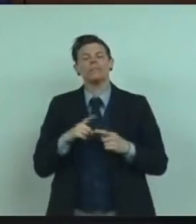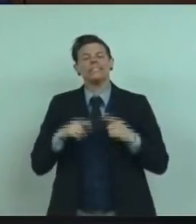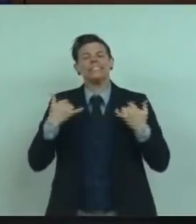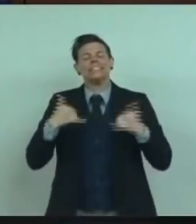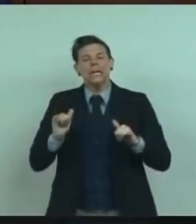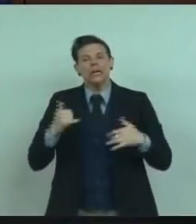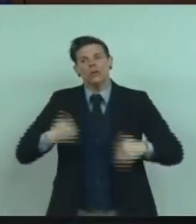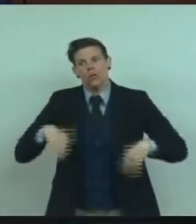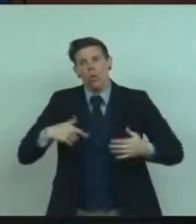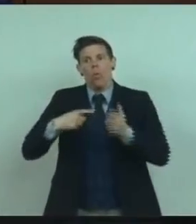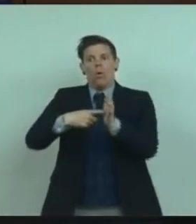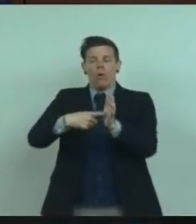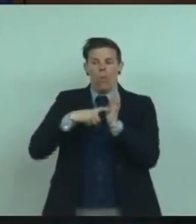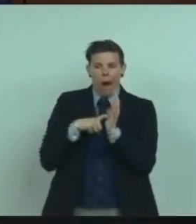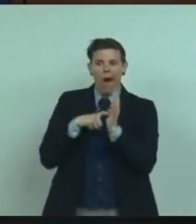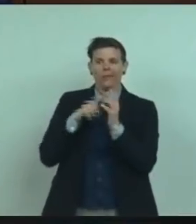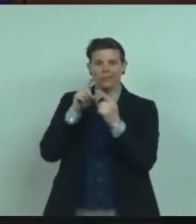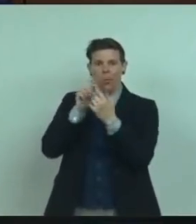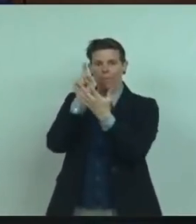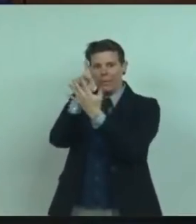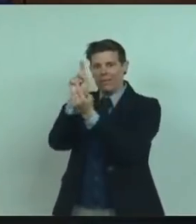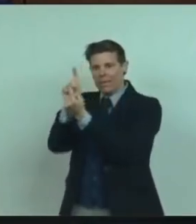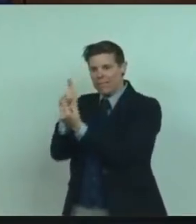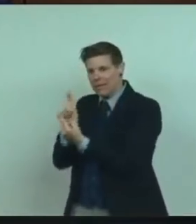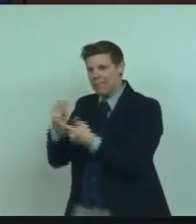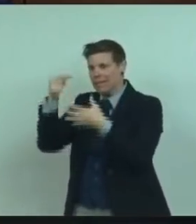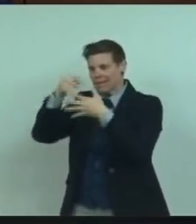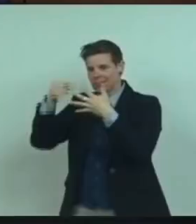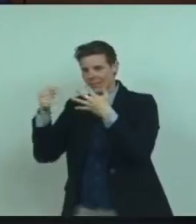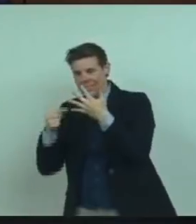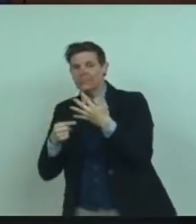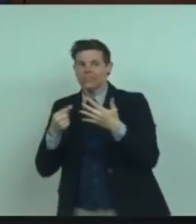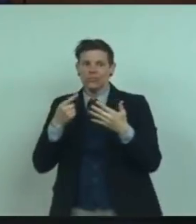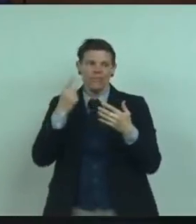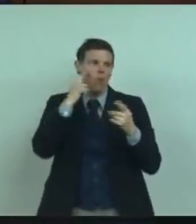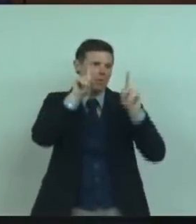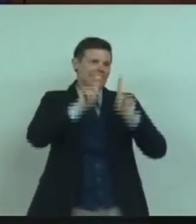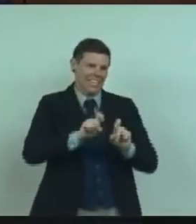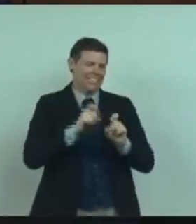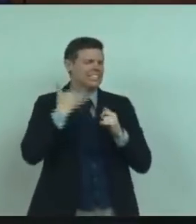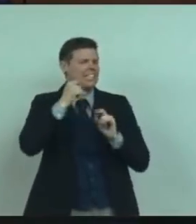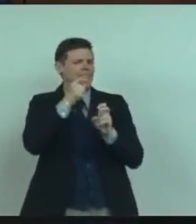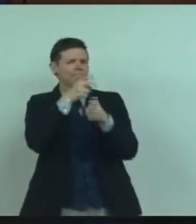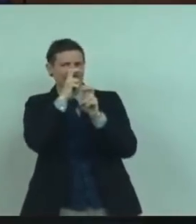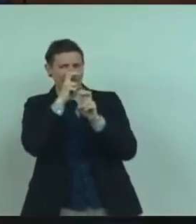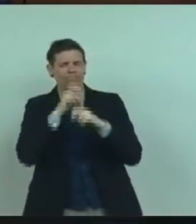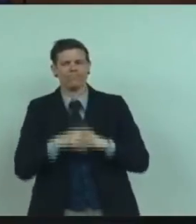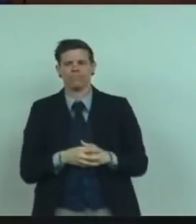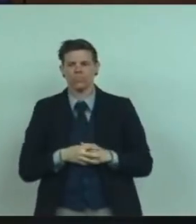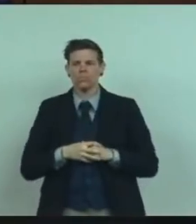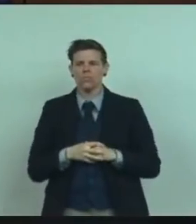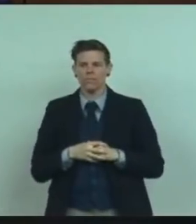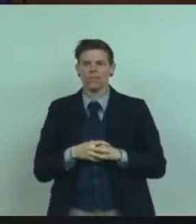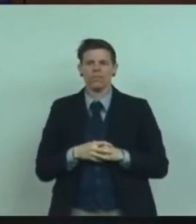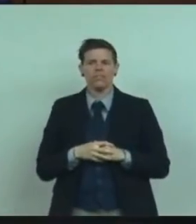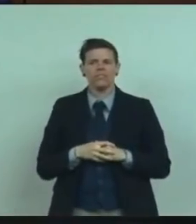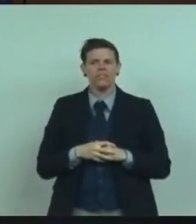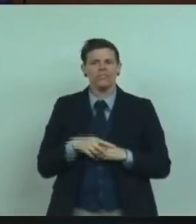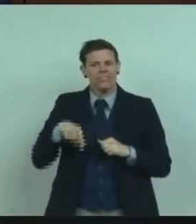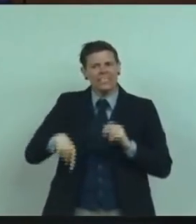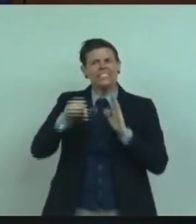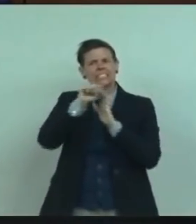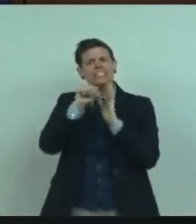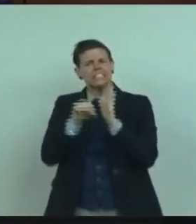kind of surveillance work that you ought to do. We think that there's more prevalence, not just in this state, but in